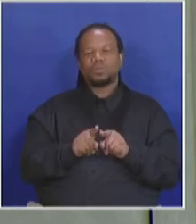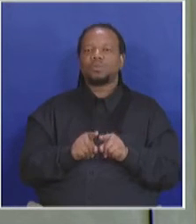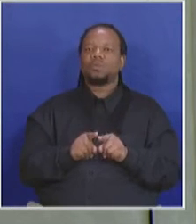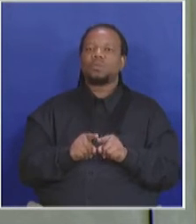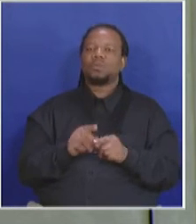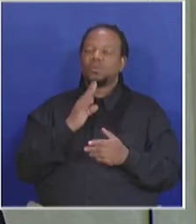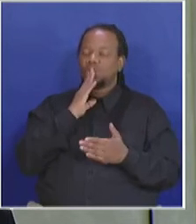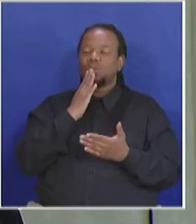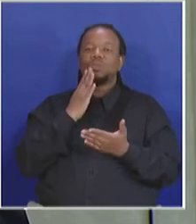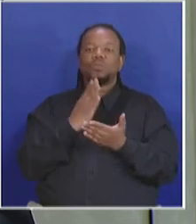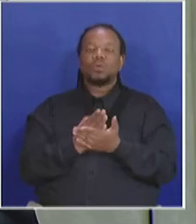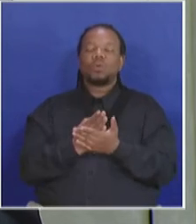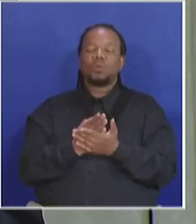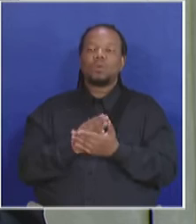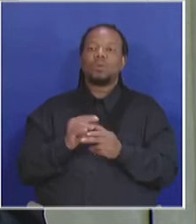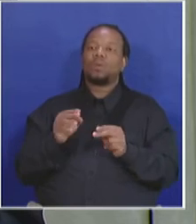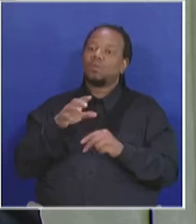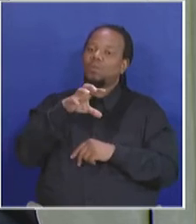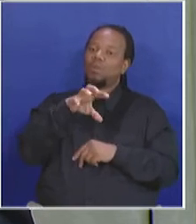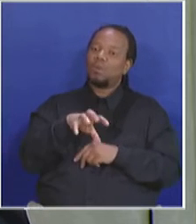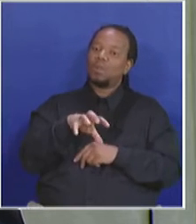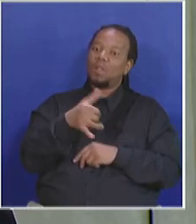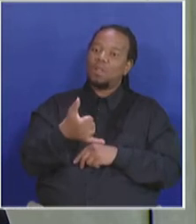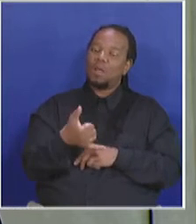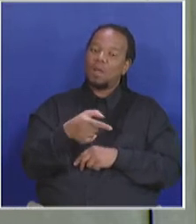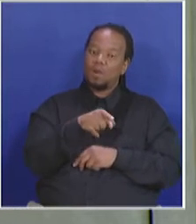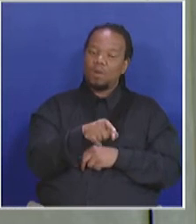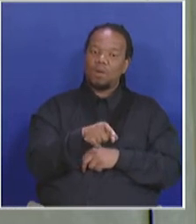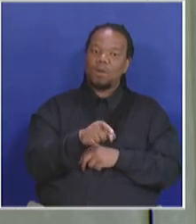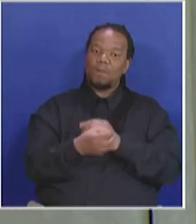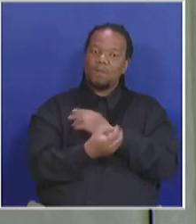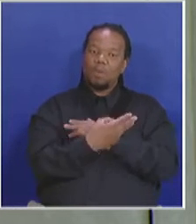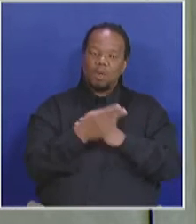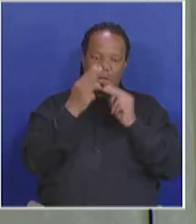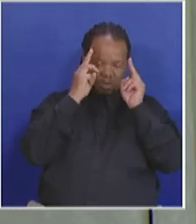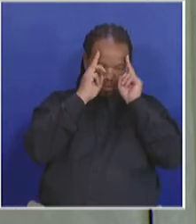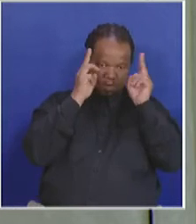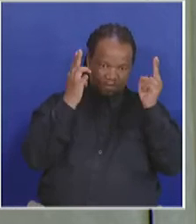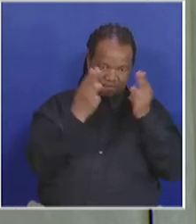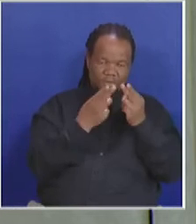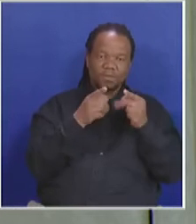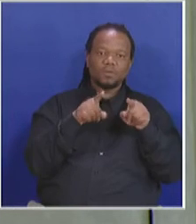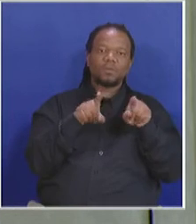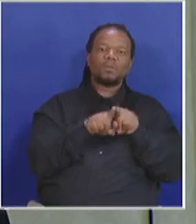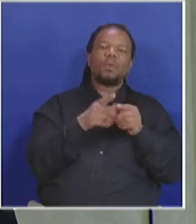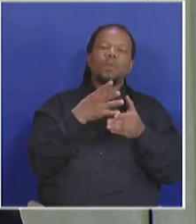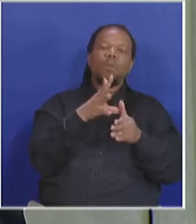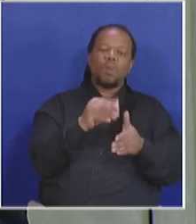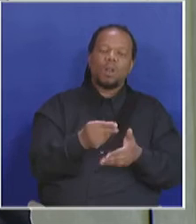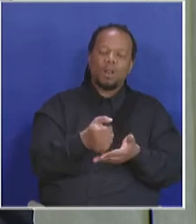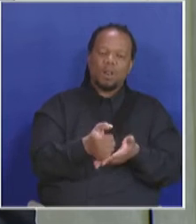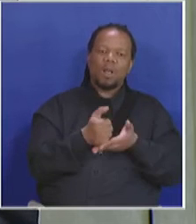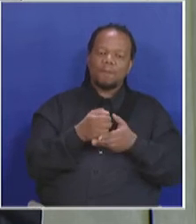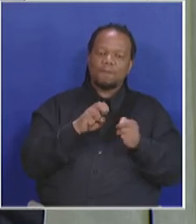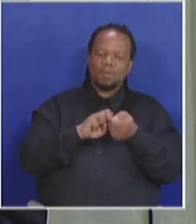our University of Mpumalanga that is currently under construction is going to address a number of challenges that the province